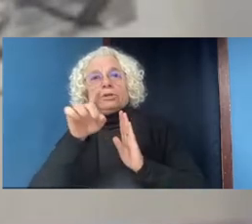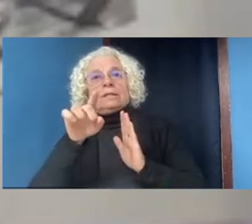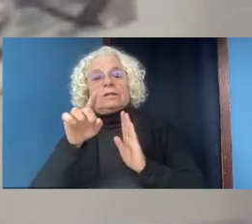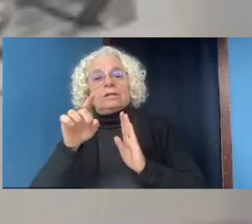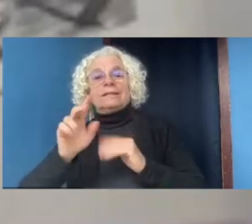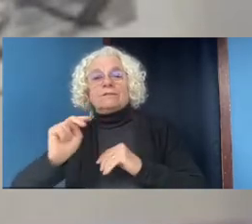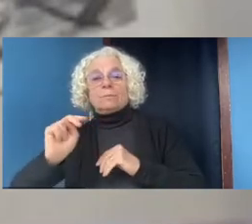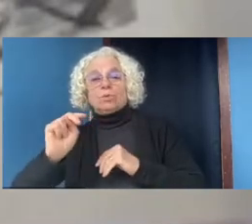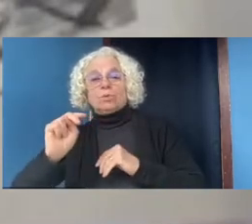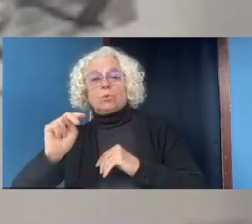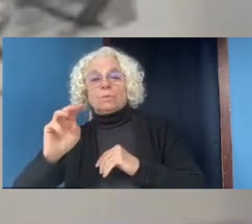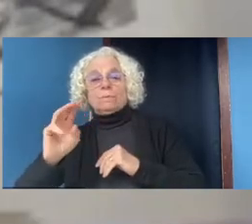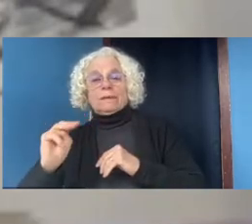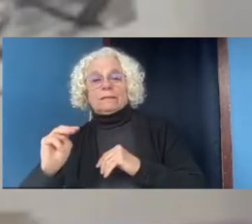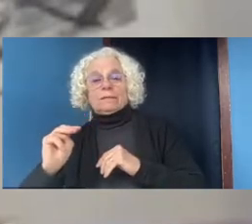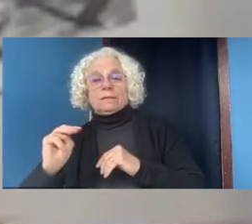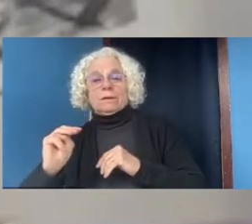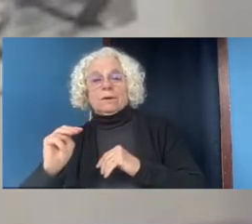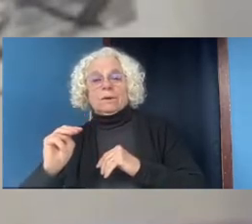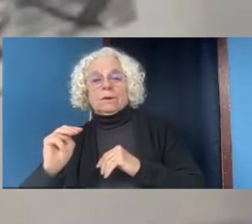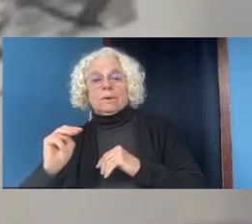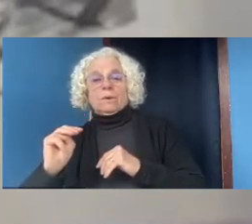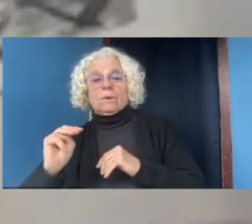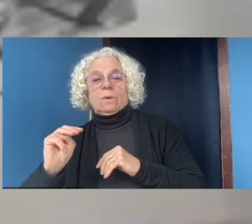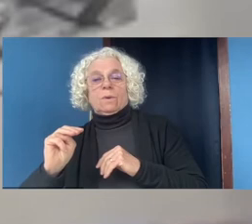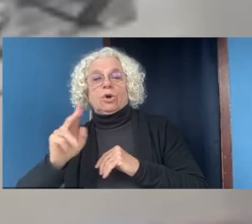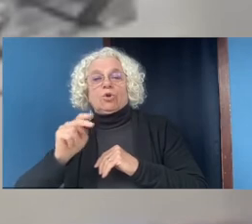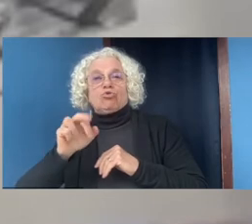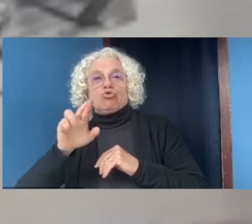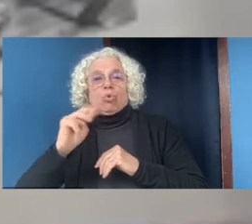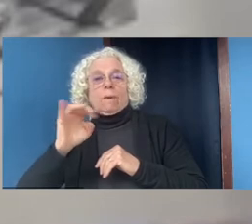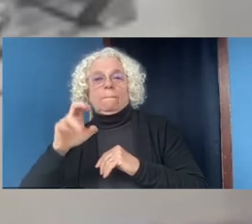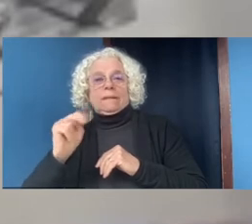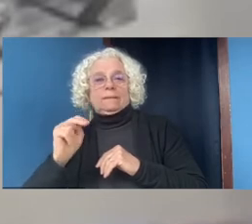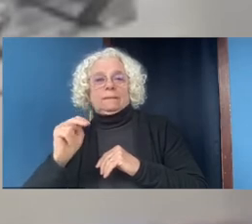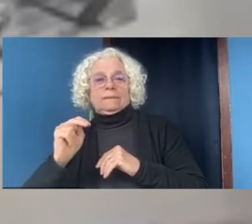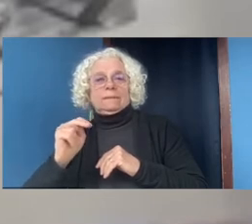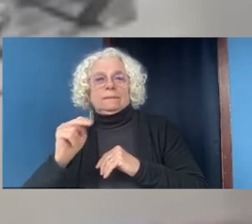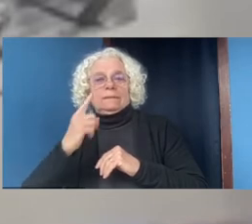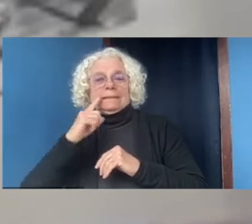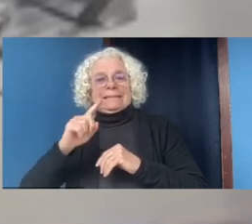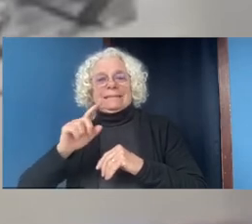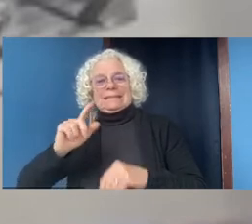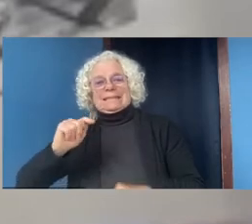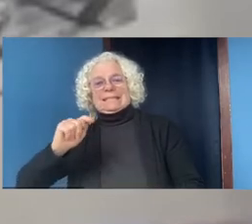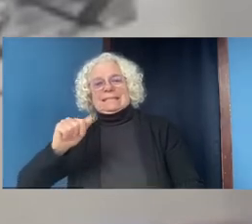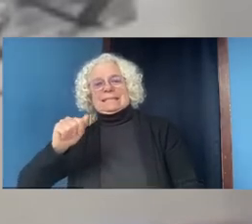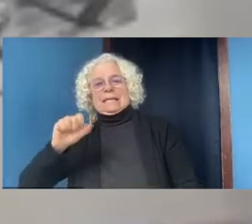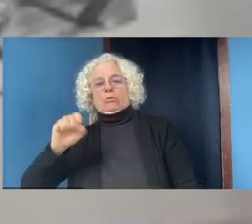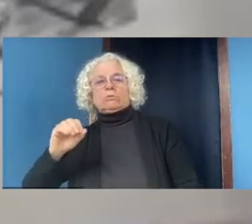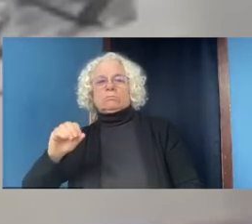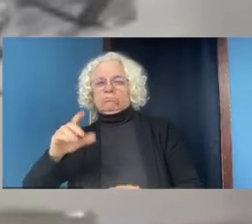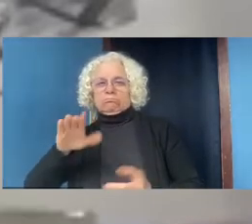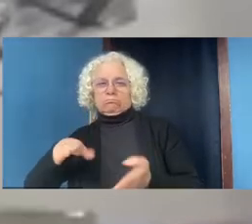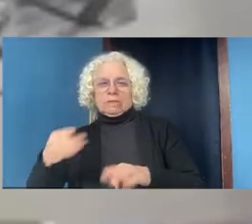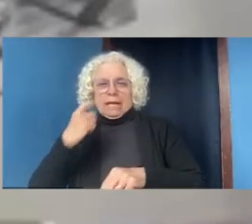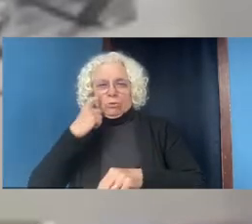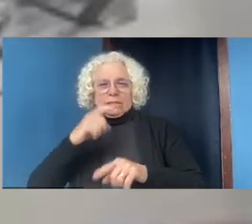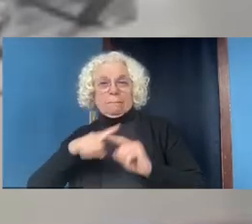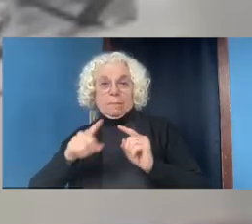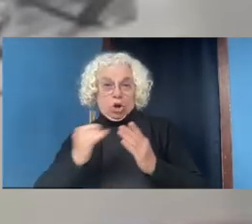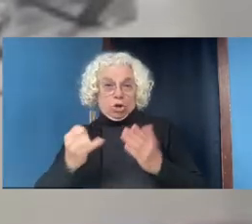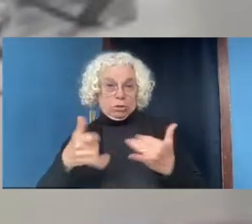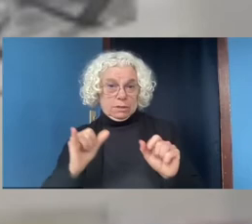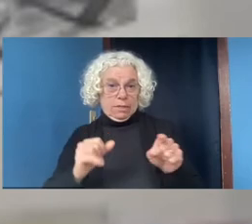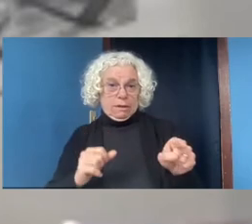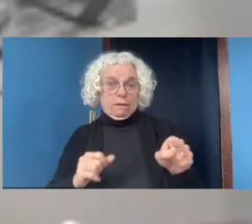a lot of his art. He lived in Taos, he's a Navajo. He passed away, but his art is still available.